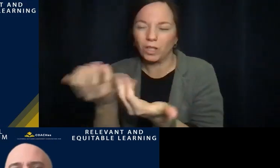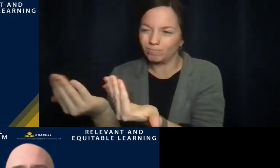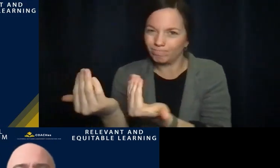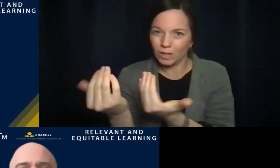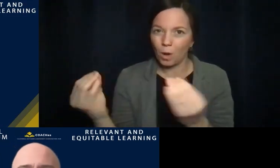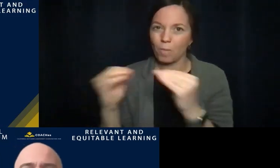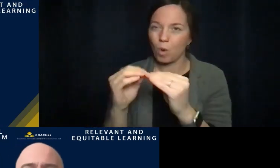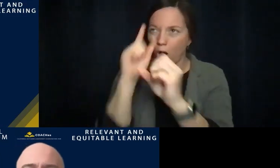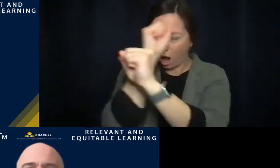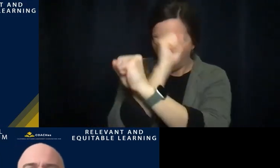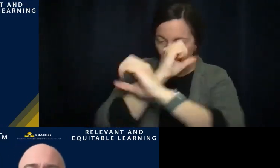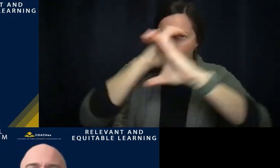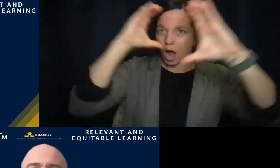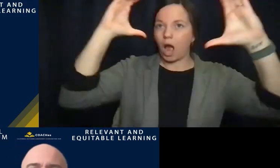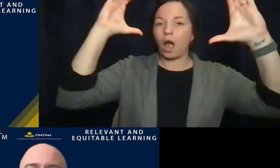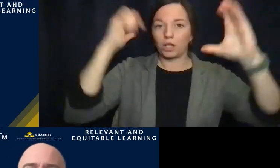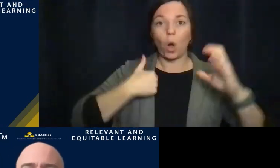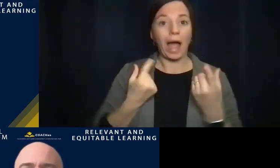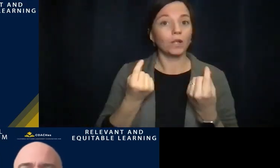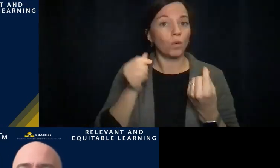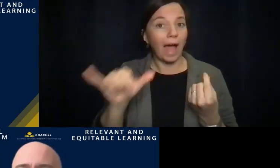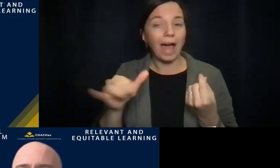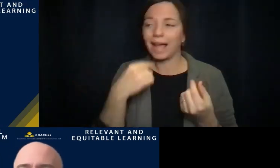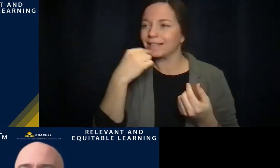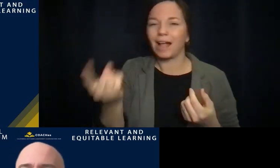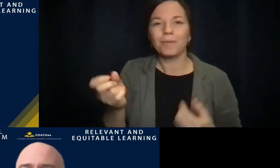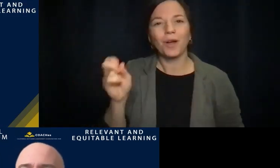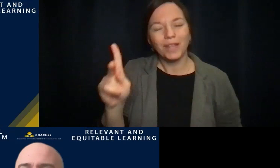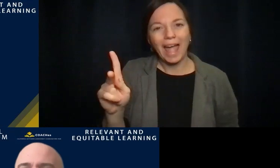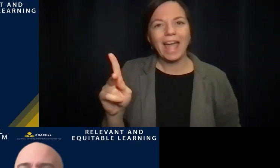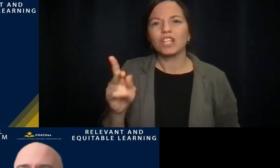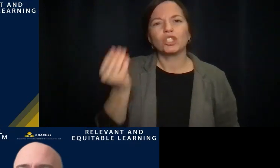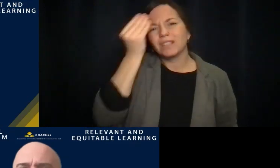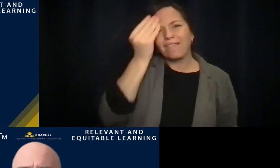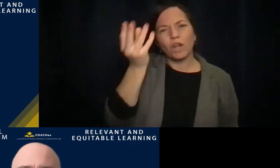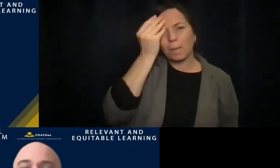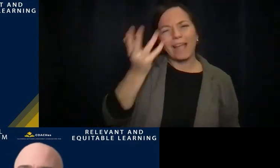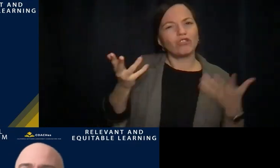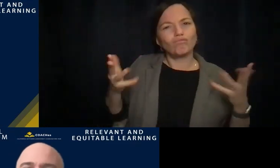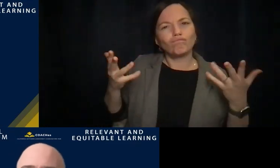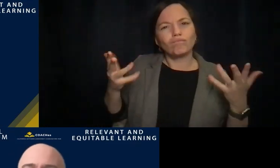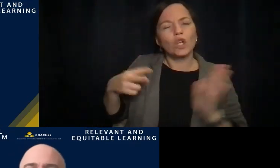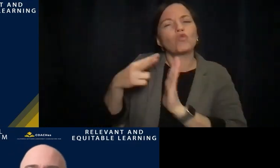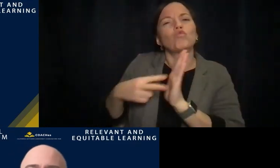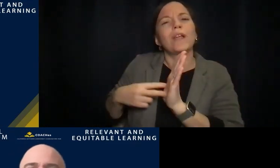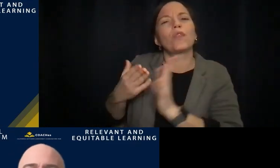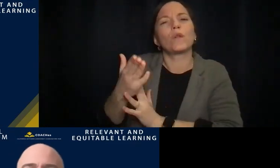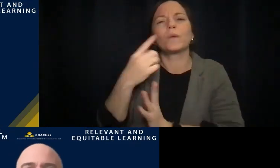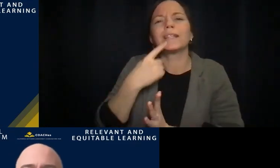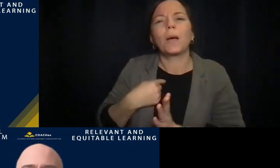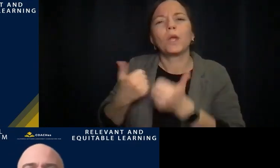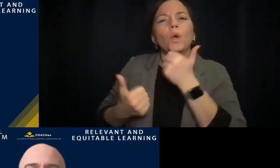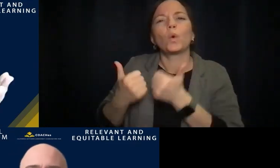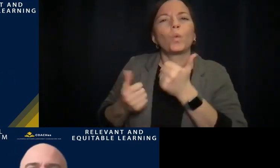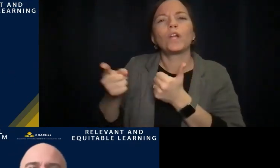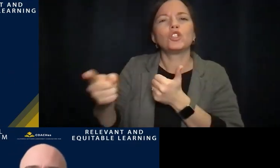idea, right? And so I do that. And I tell them just it's informal. First day of classes, read through them and tell me which one are you